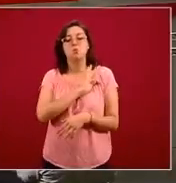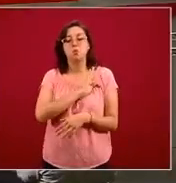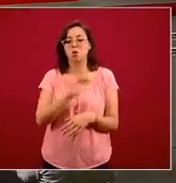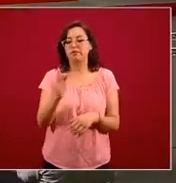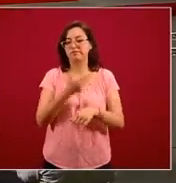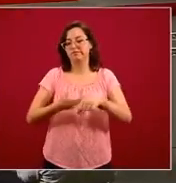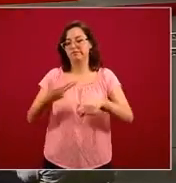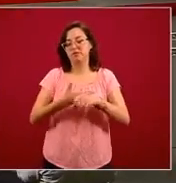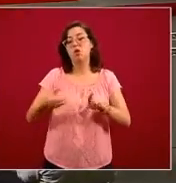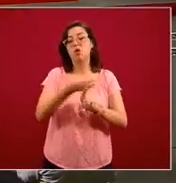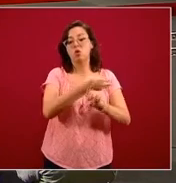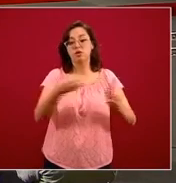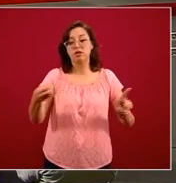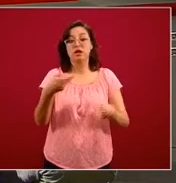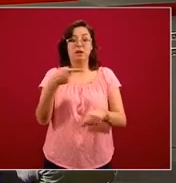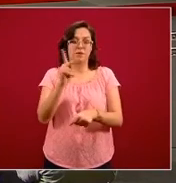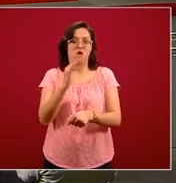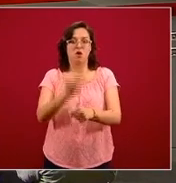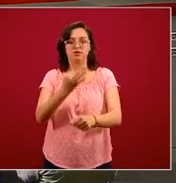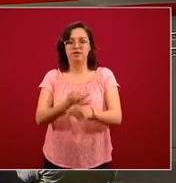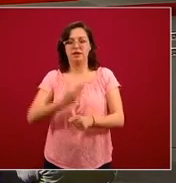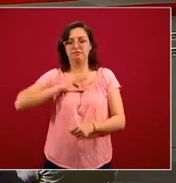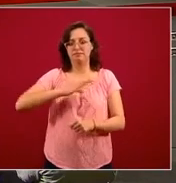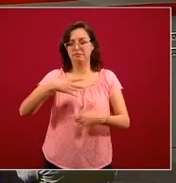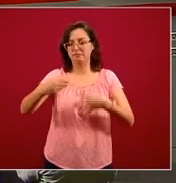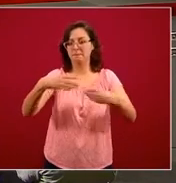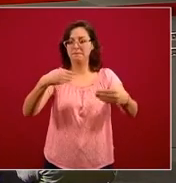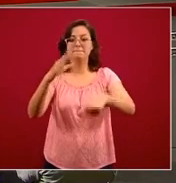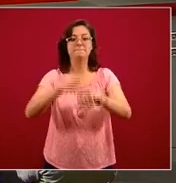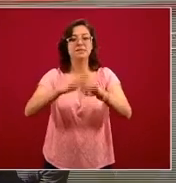in the case that they are oversaturated.